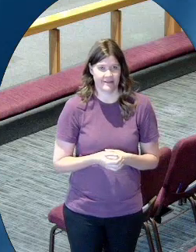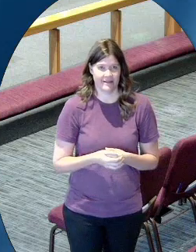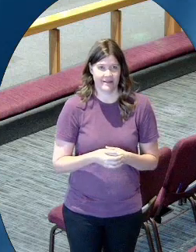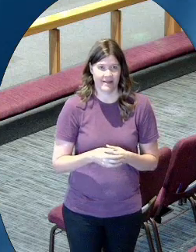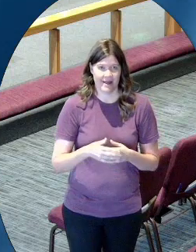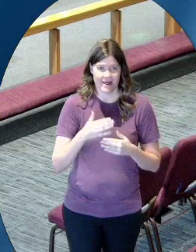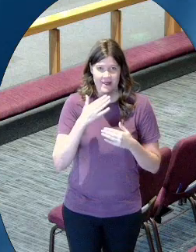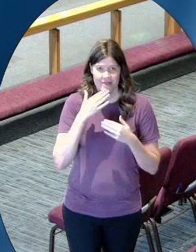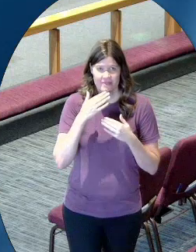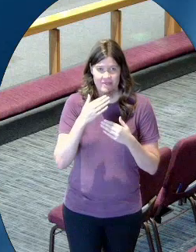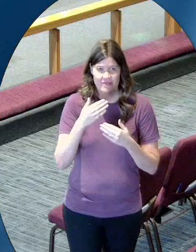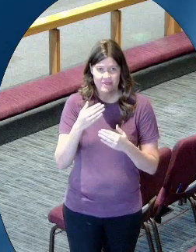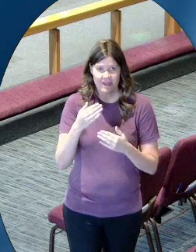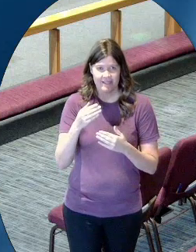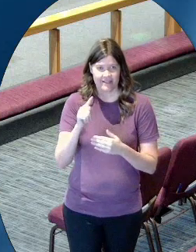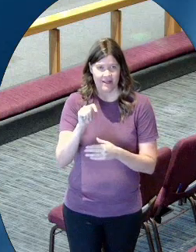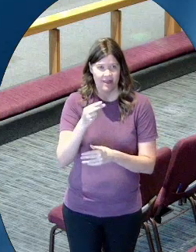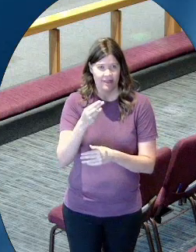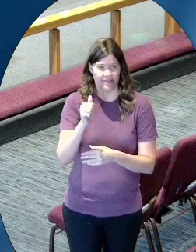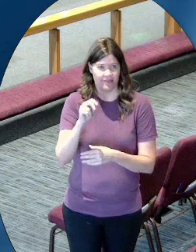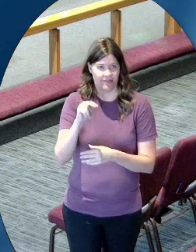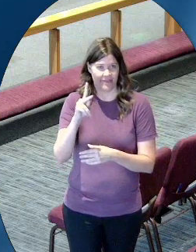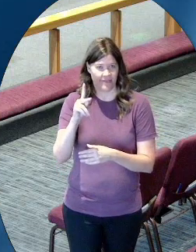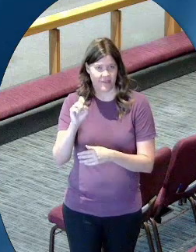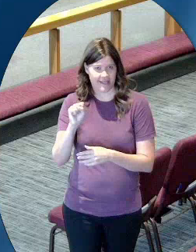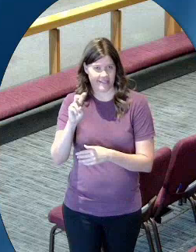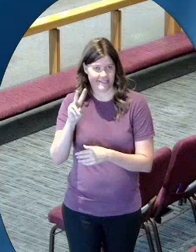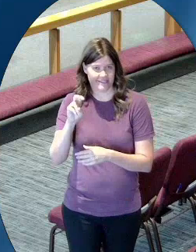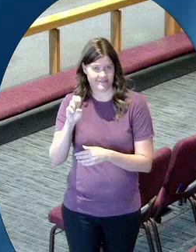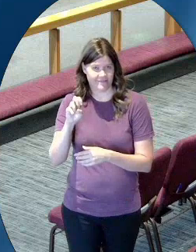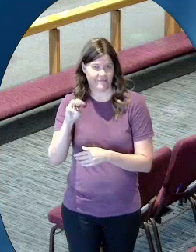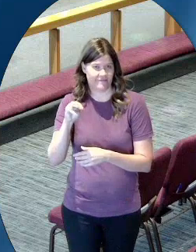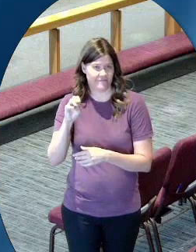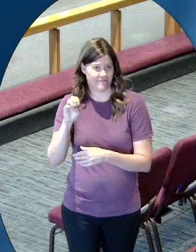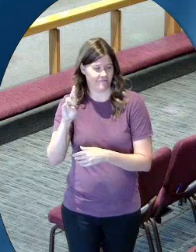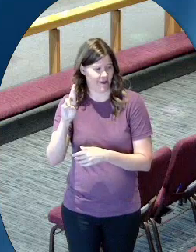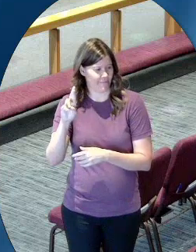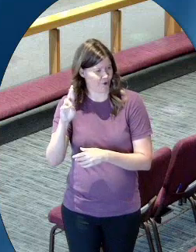Thanks, Vember. I have no idea what that's about.